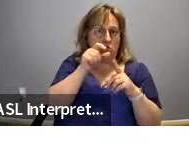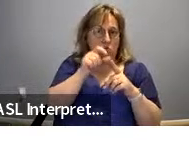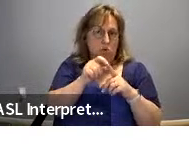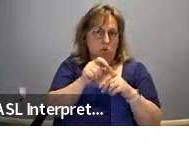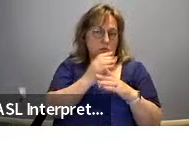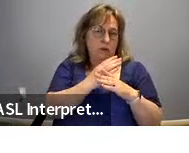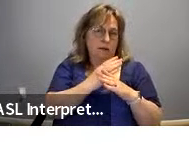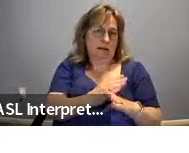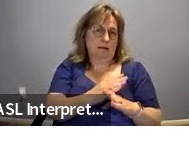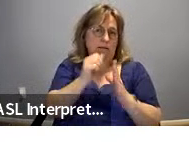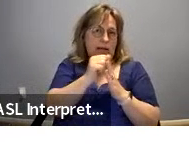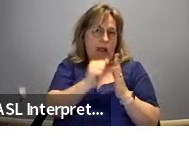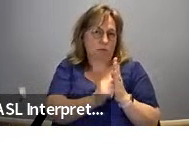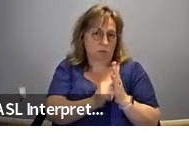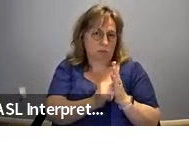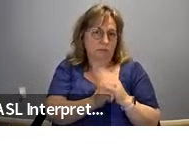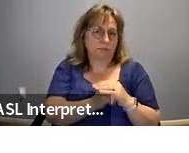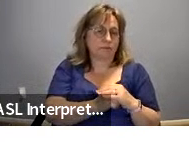accounts.